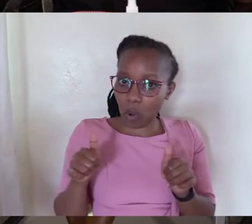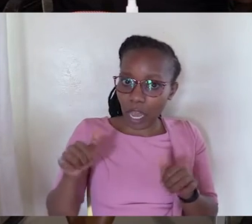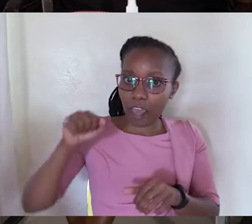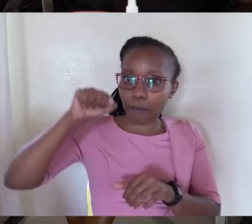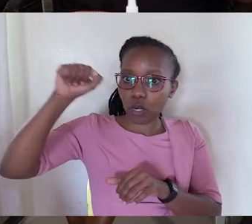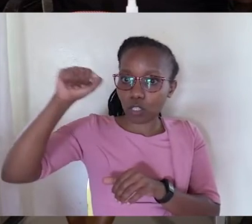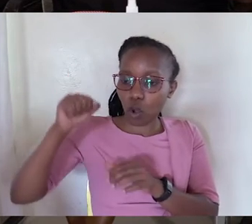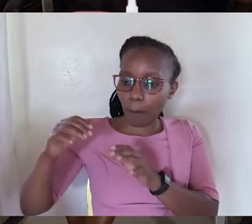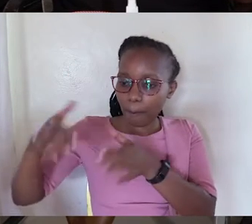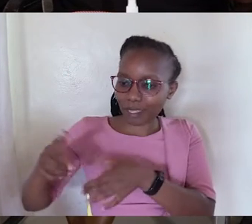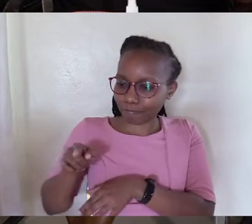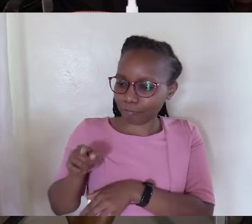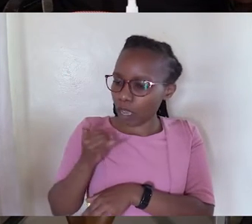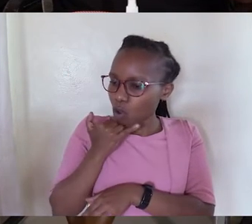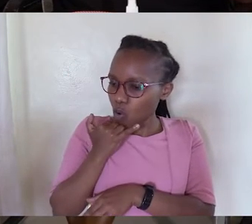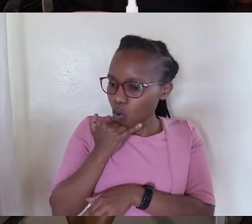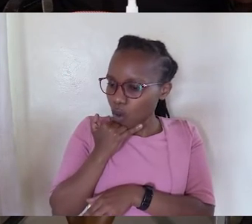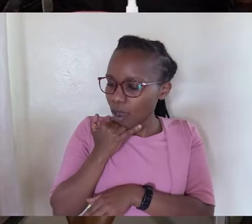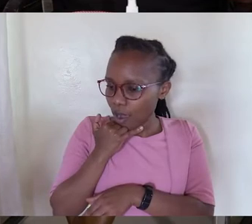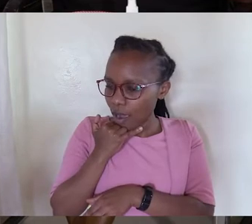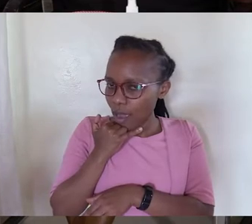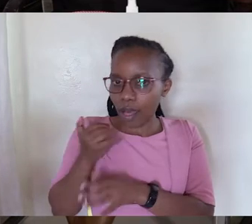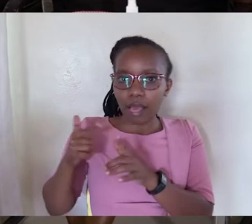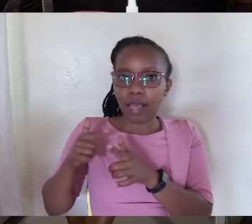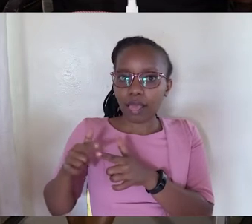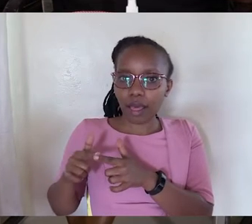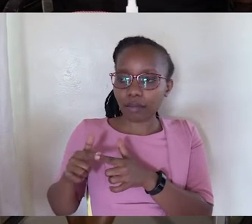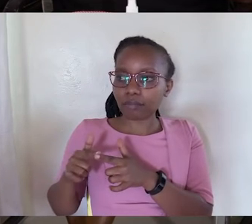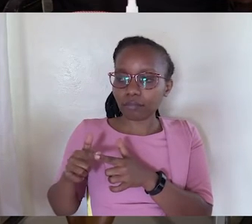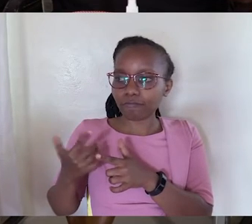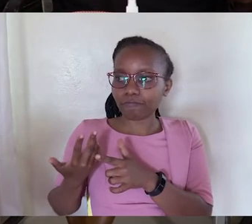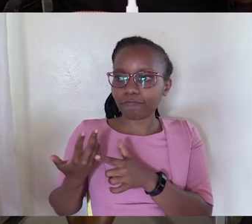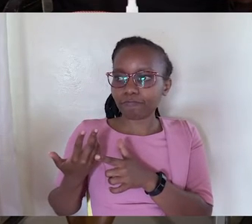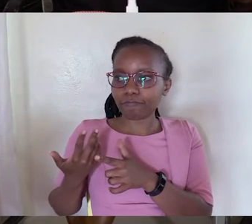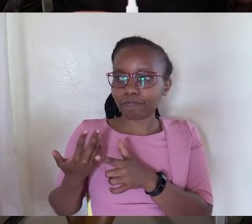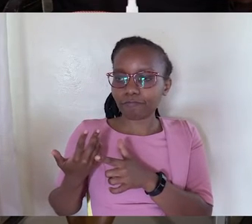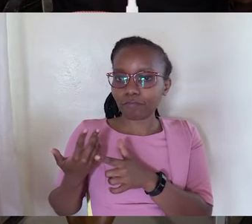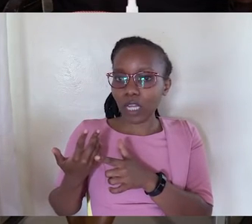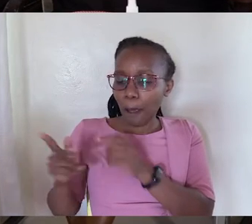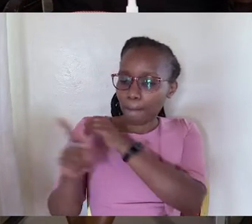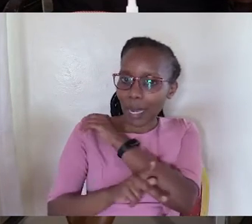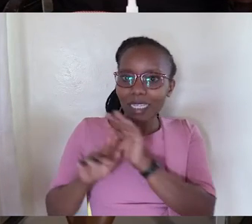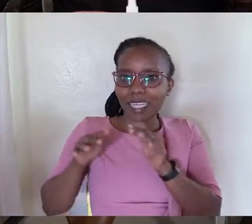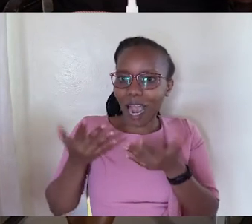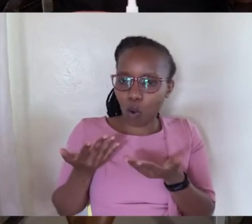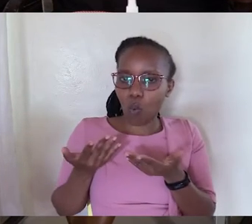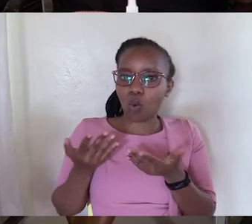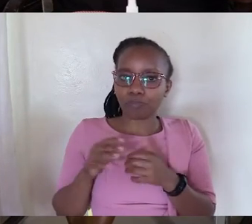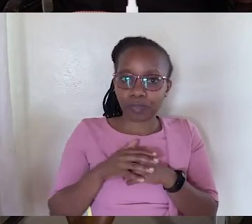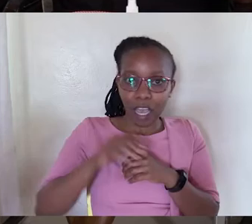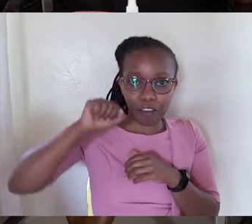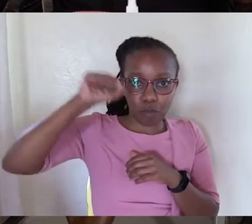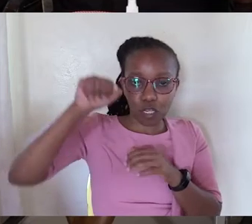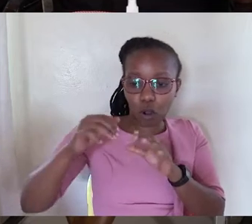political party does ABCD, they are supposed to be brought this way. And the